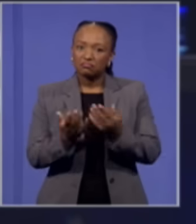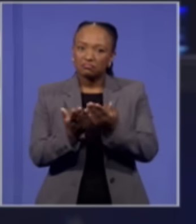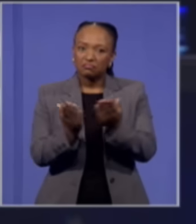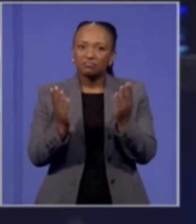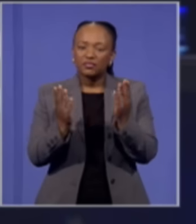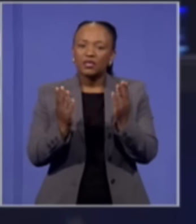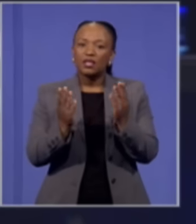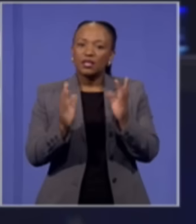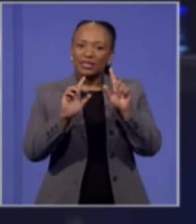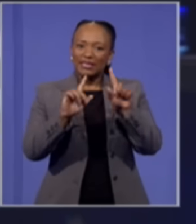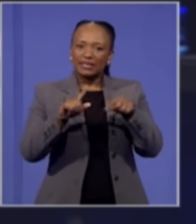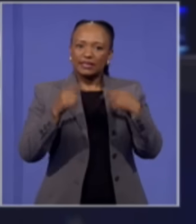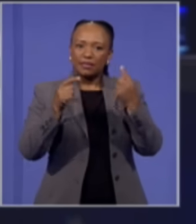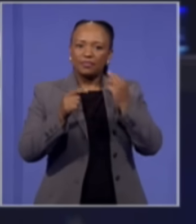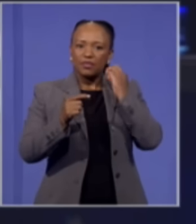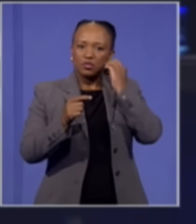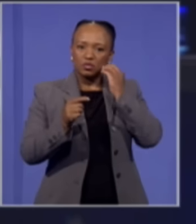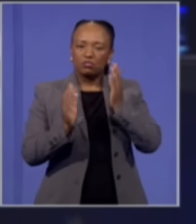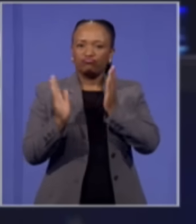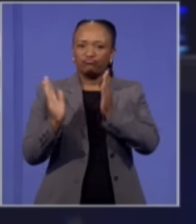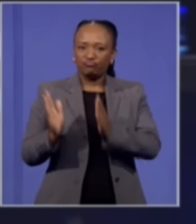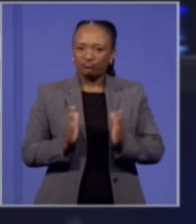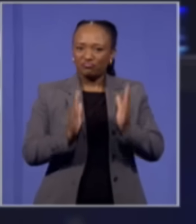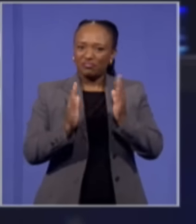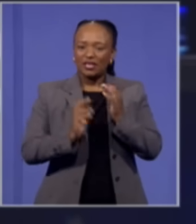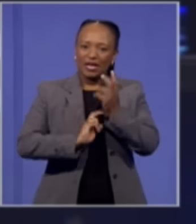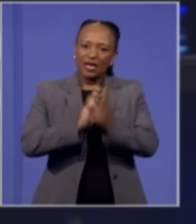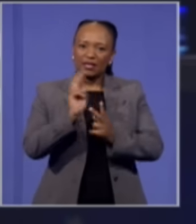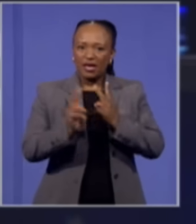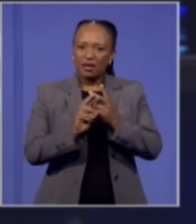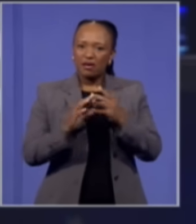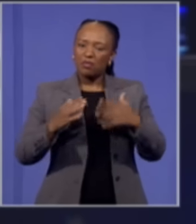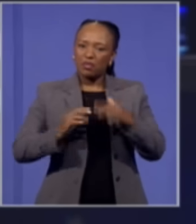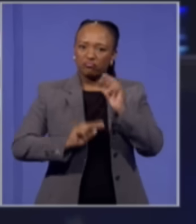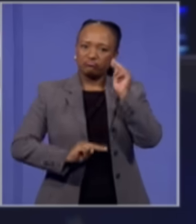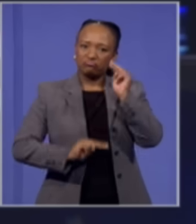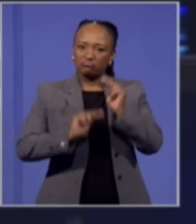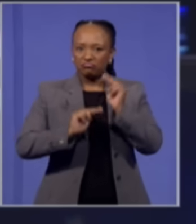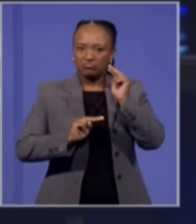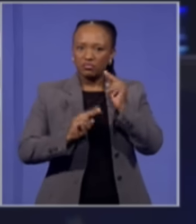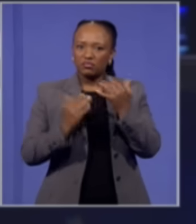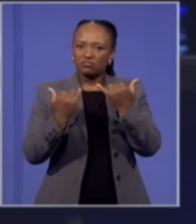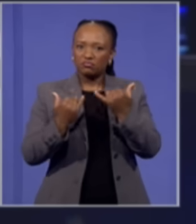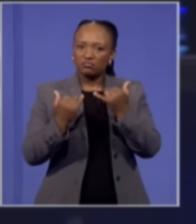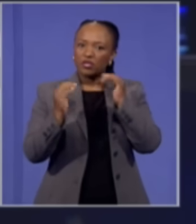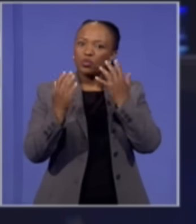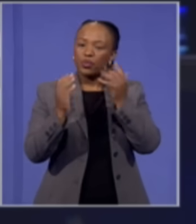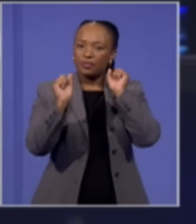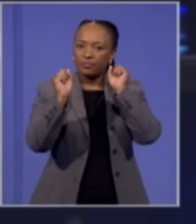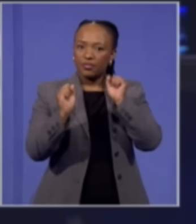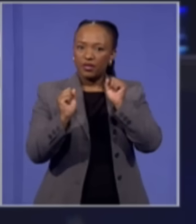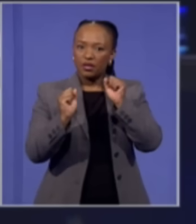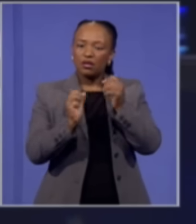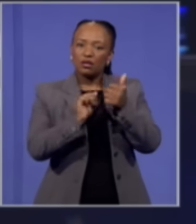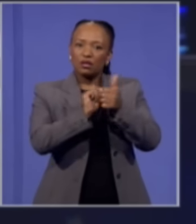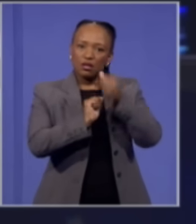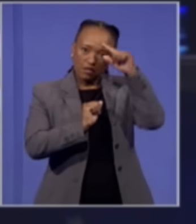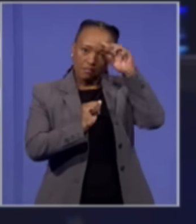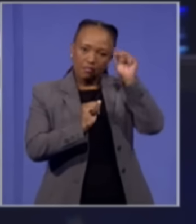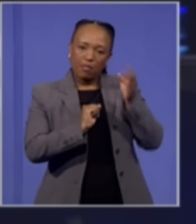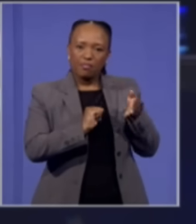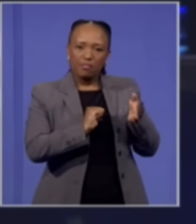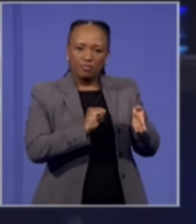Mohe moifo wa ditaba tsa Sesotho o sa boetse o hlophiseditse tse mothangwana re boka dikgomo ke tsamaya mmoho le Mpho Teme ha re